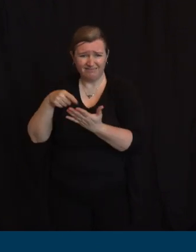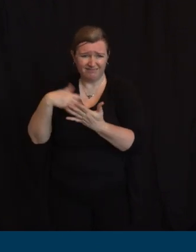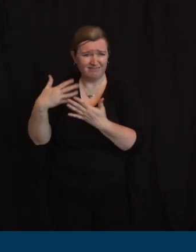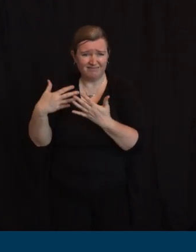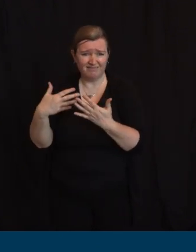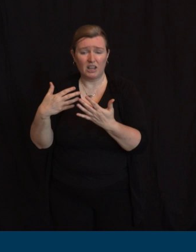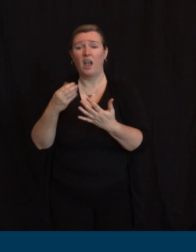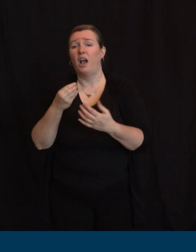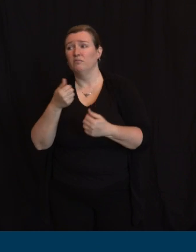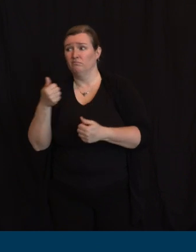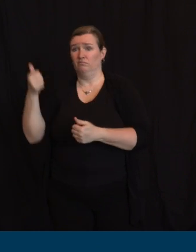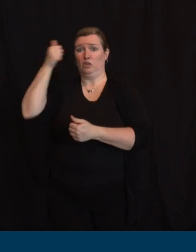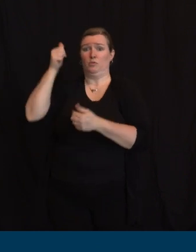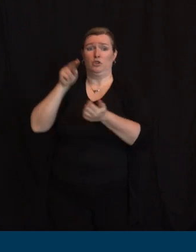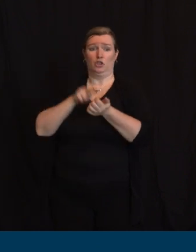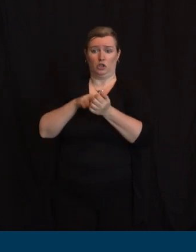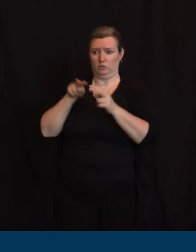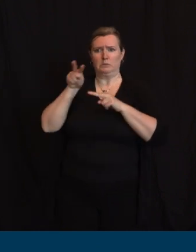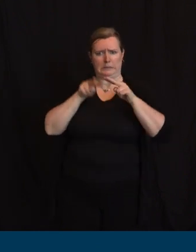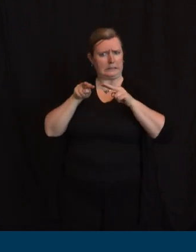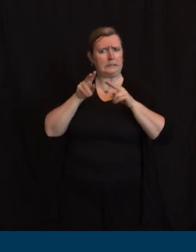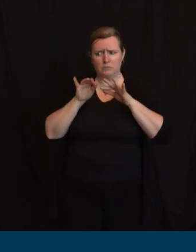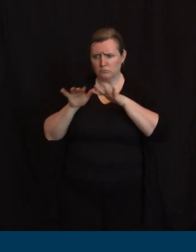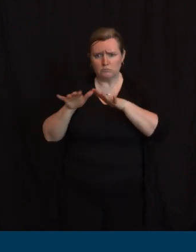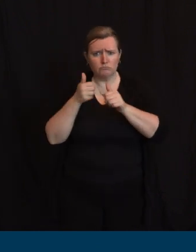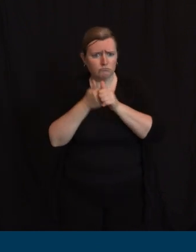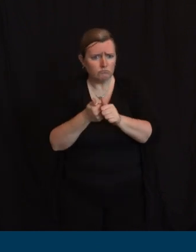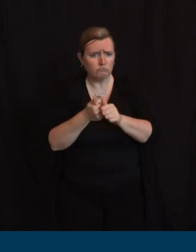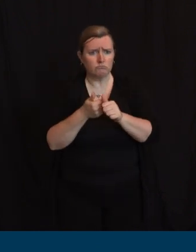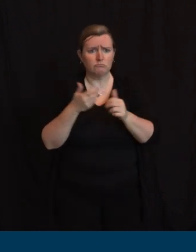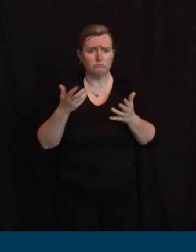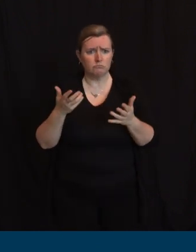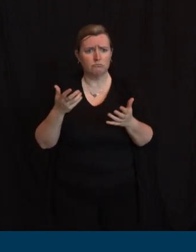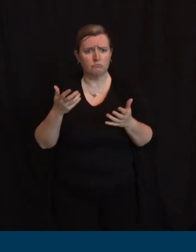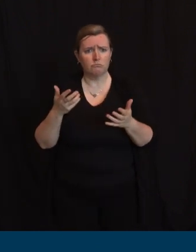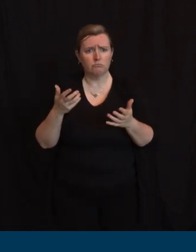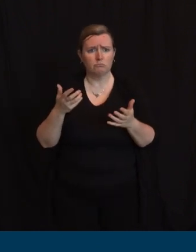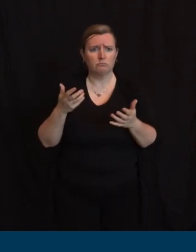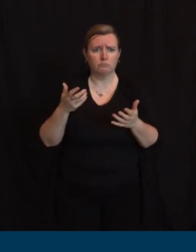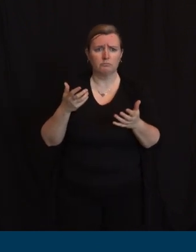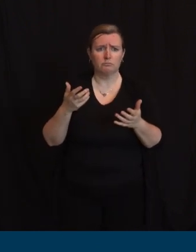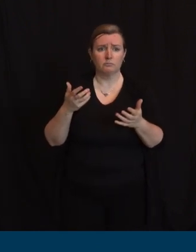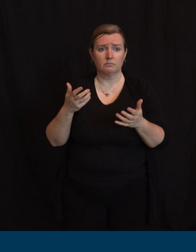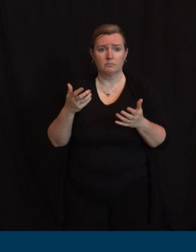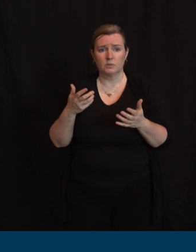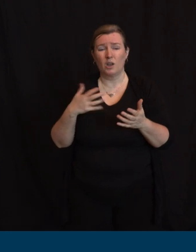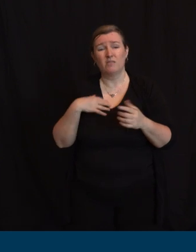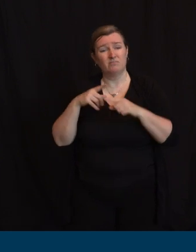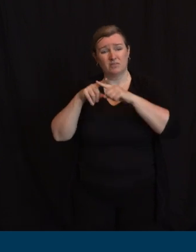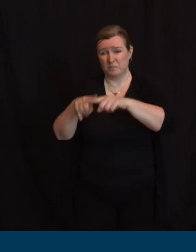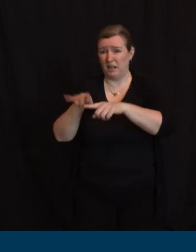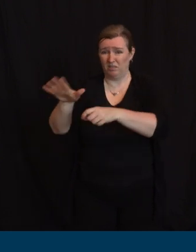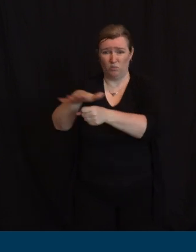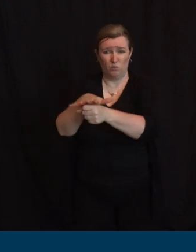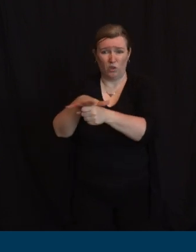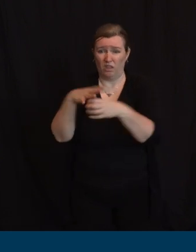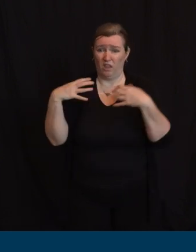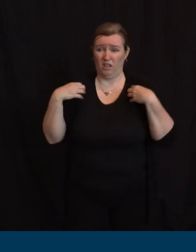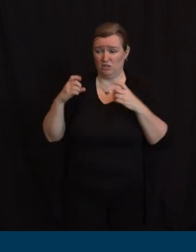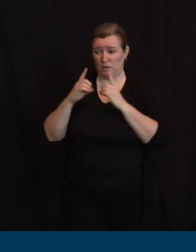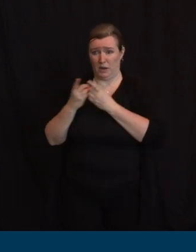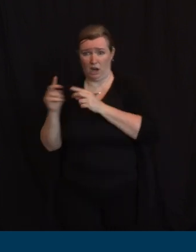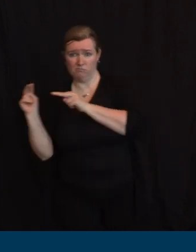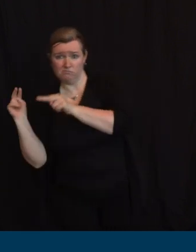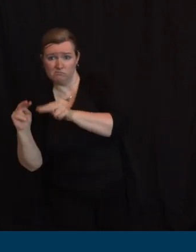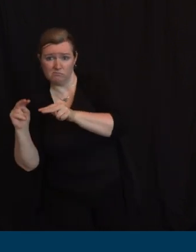how we check on what's going on. We rely on the local health officers to visit facilities when we